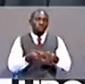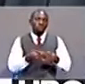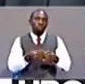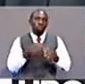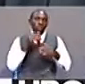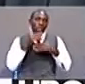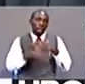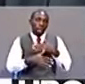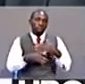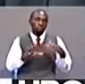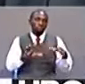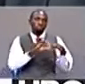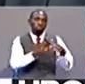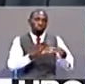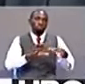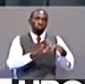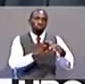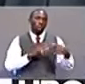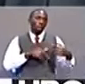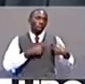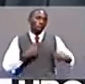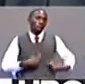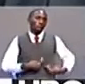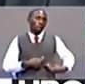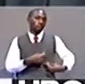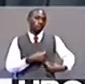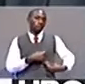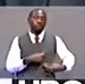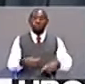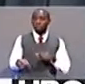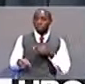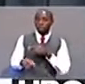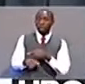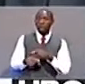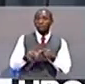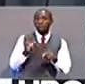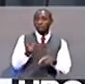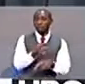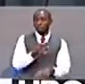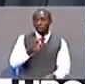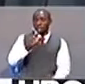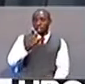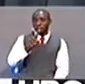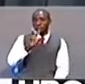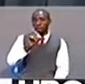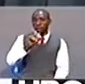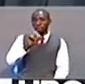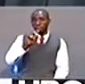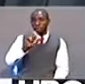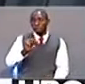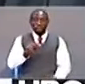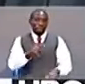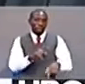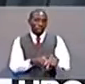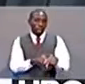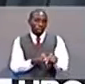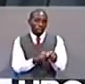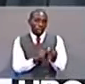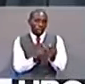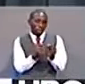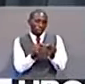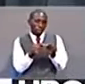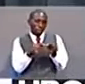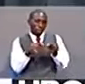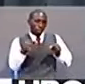component of the heart. And these are the arteries, once they become narrow, the blood supply to